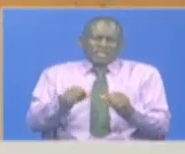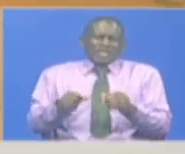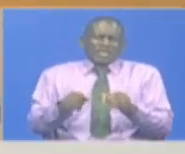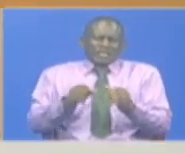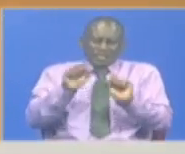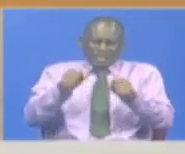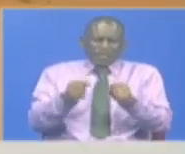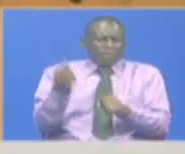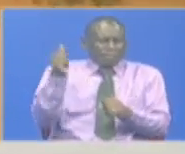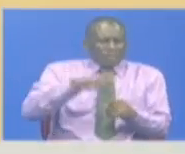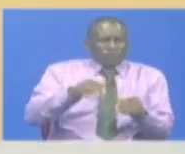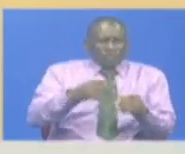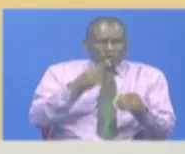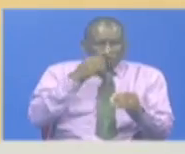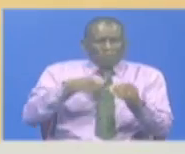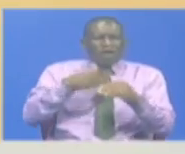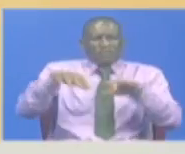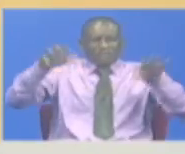Upstream in Garissa,